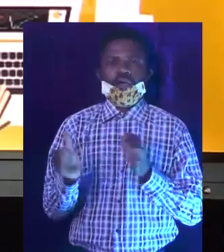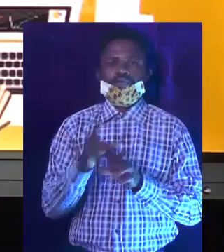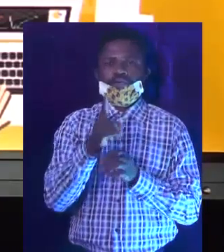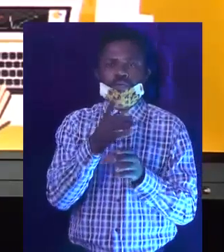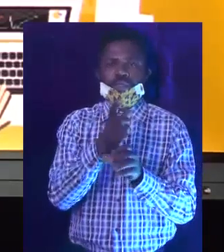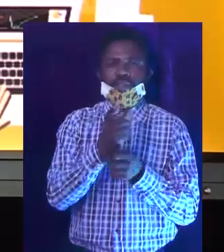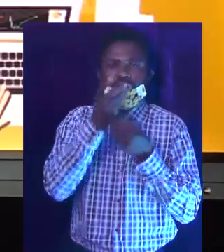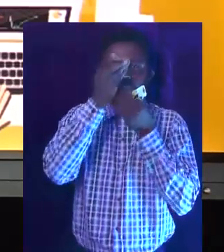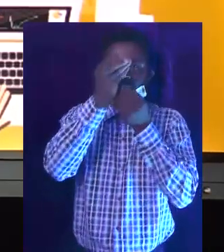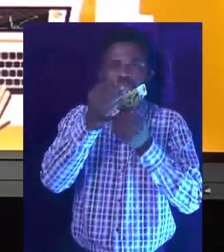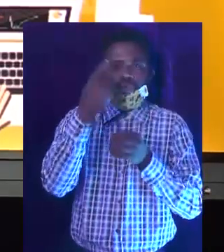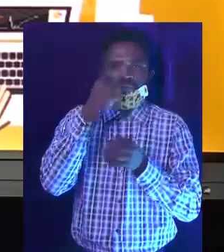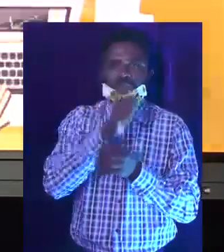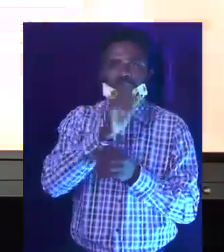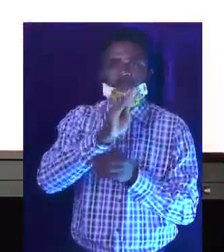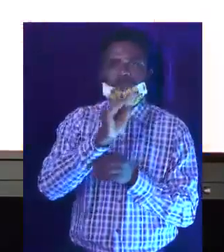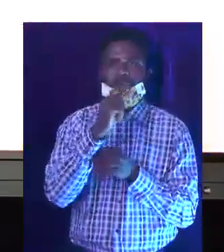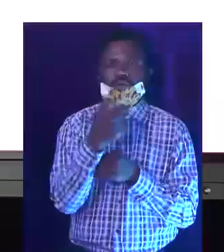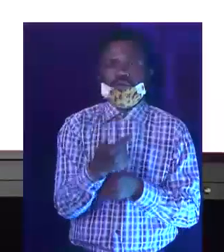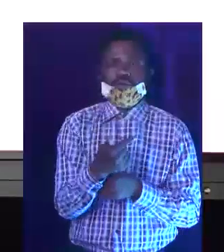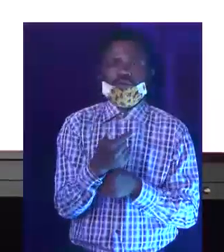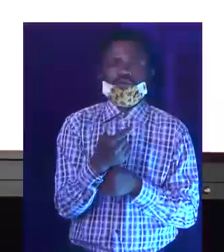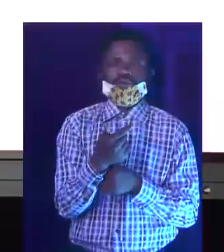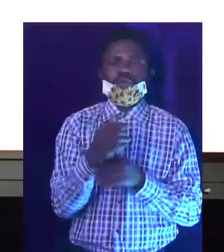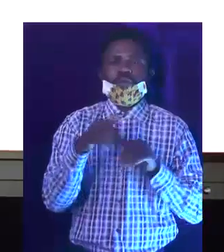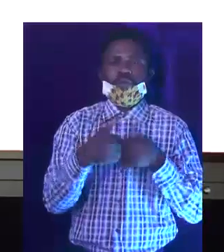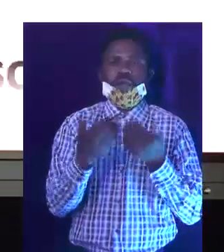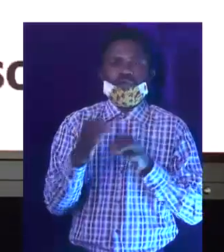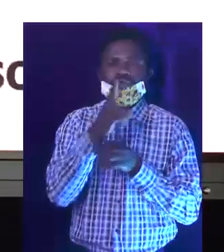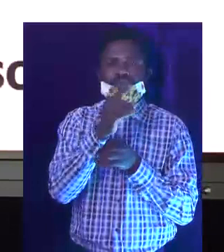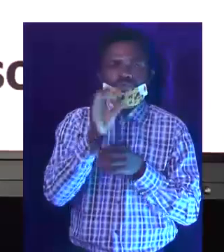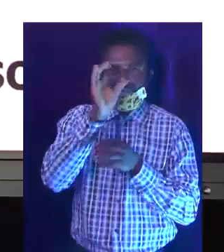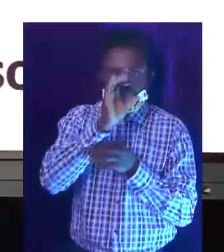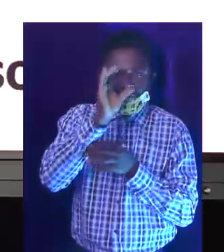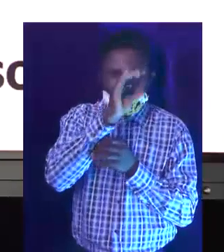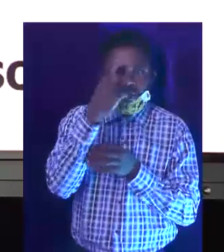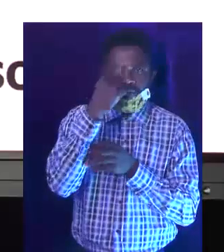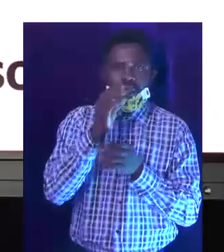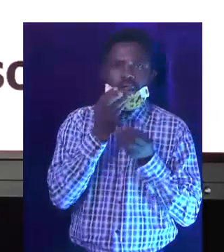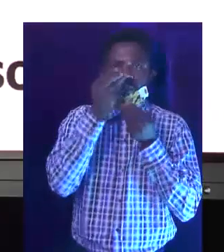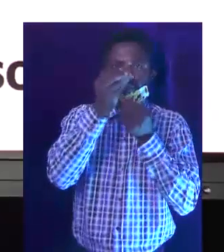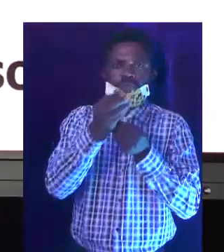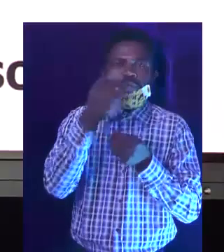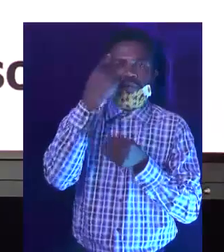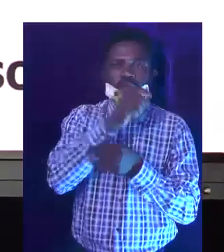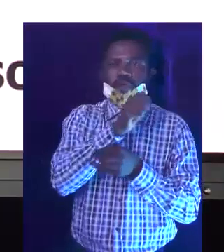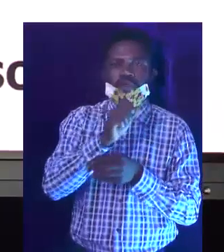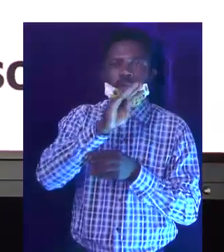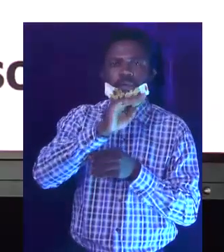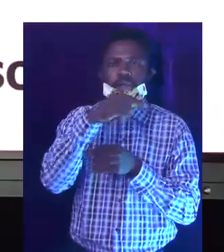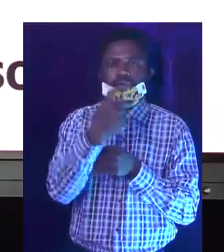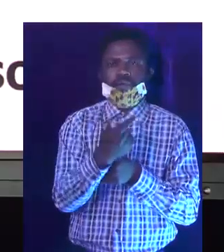How do you get information for a biography? How do you source for information for